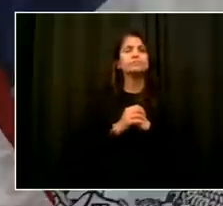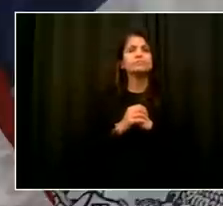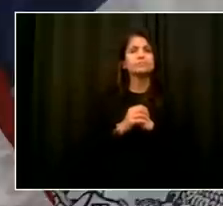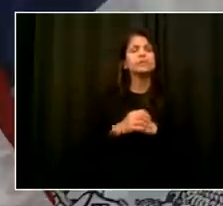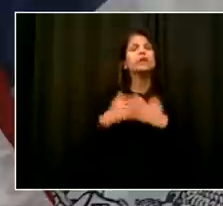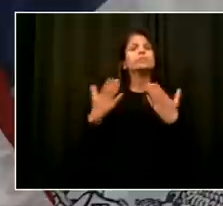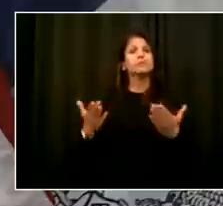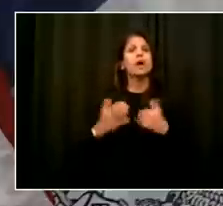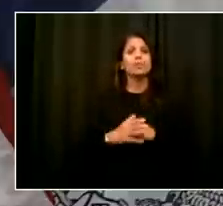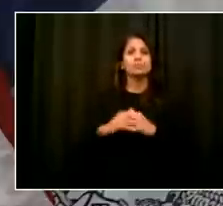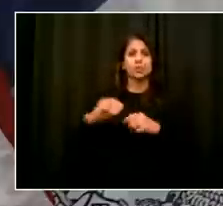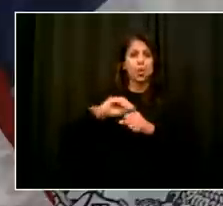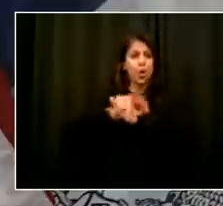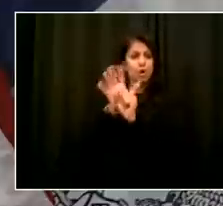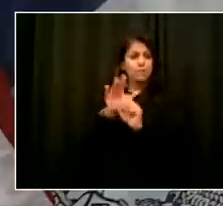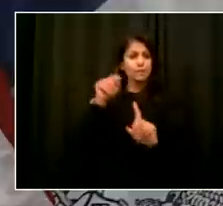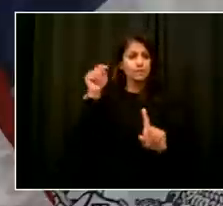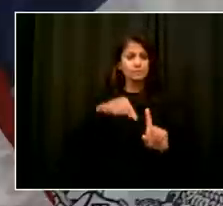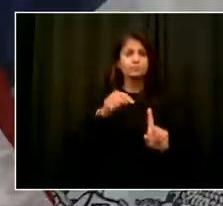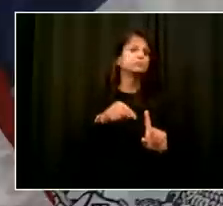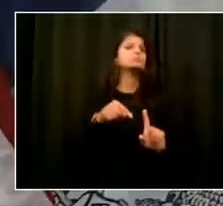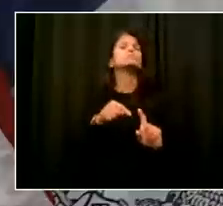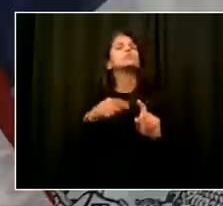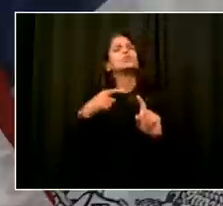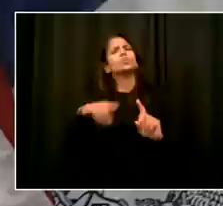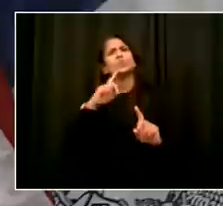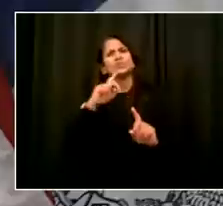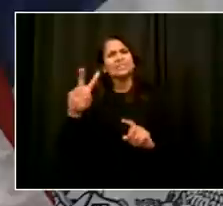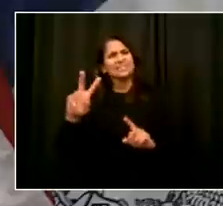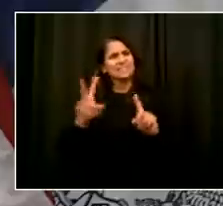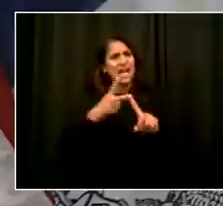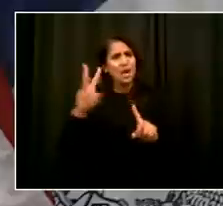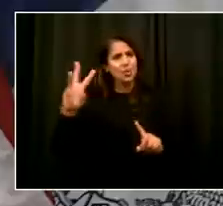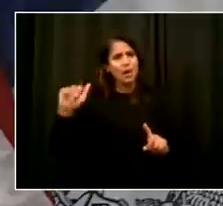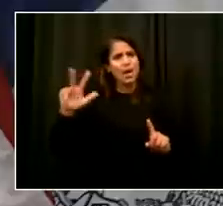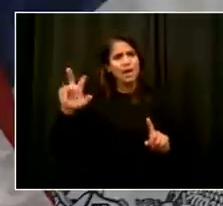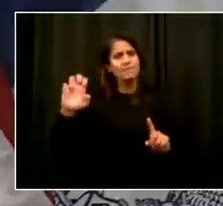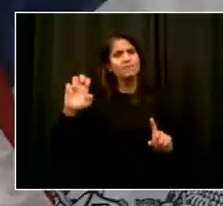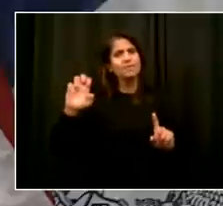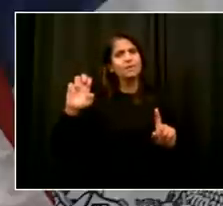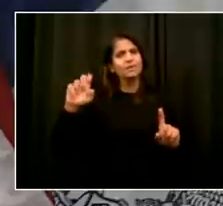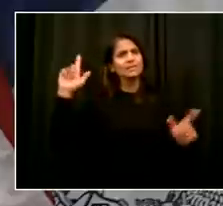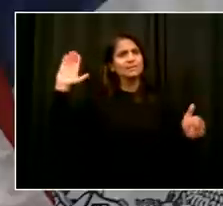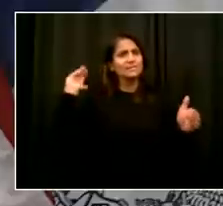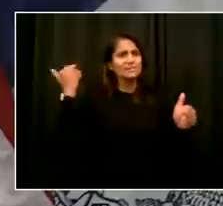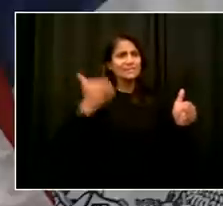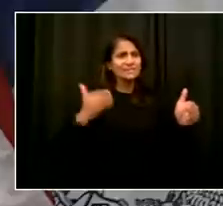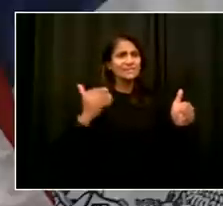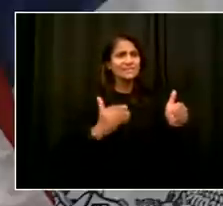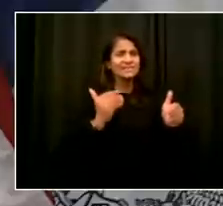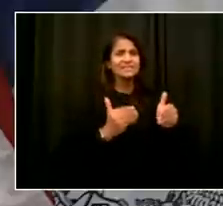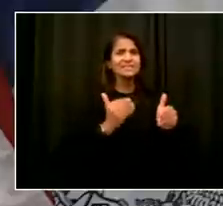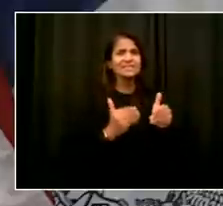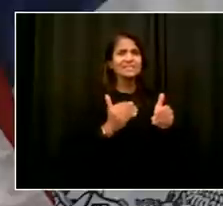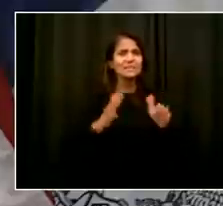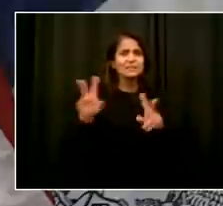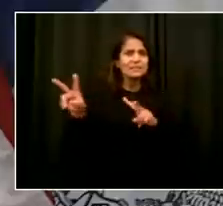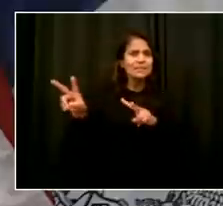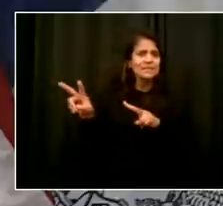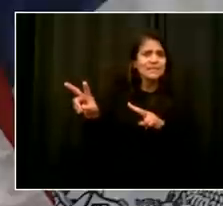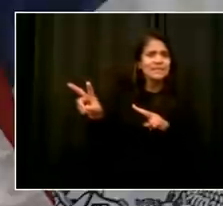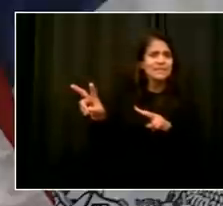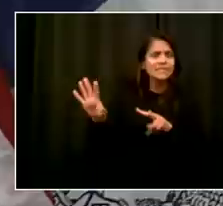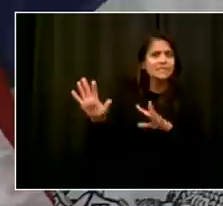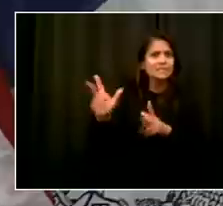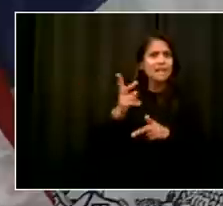us. But we have the tools to fight back in so many ways. And we particularly have to remember what we